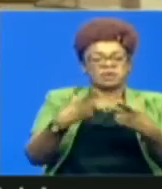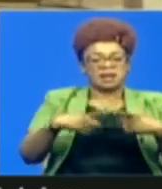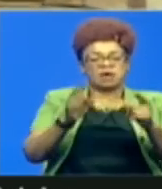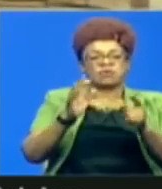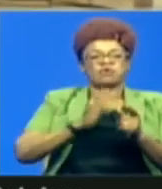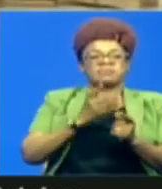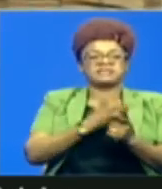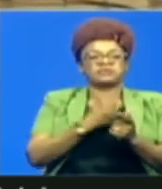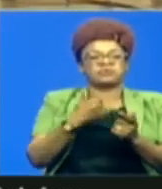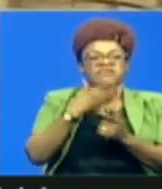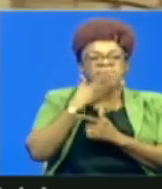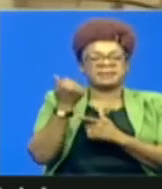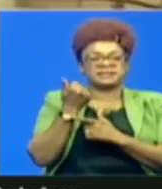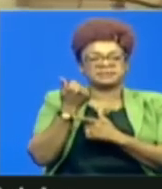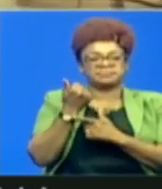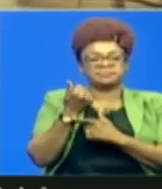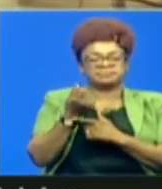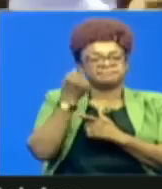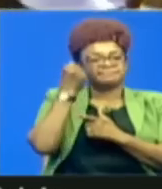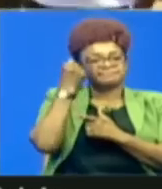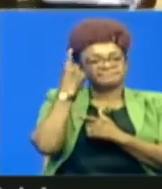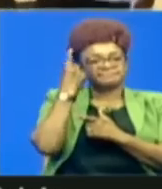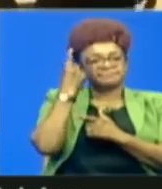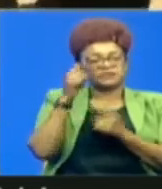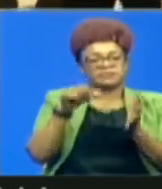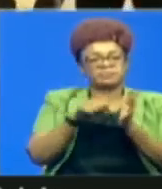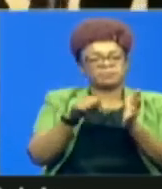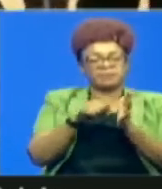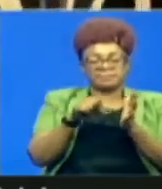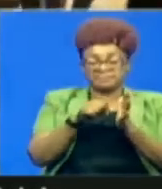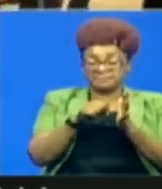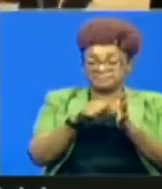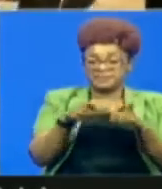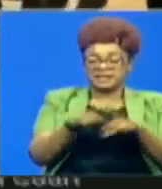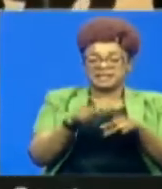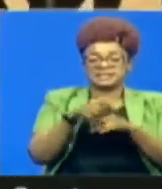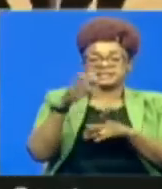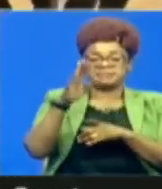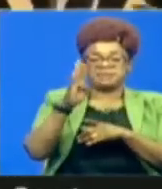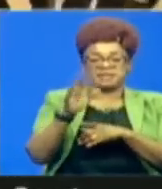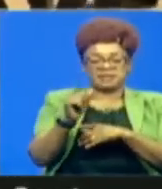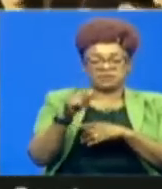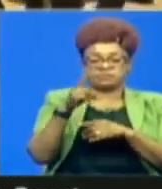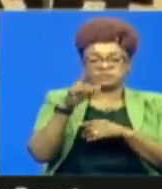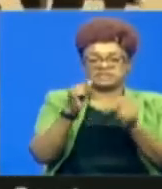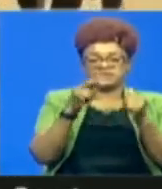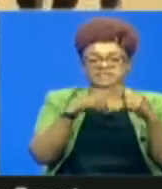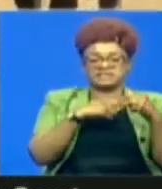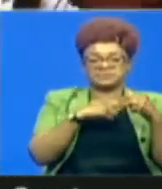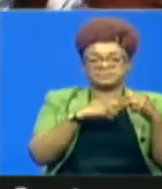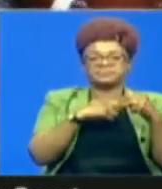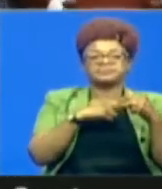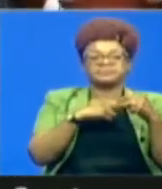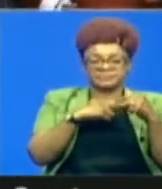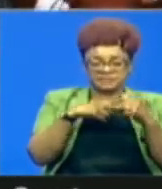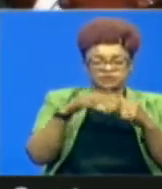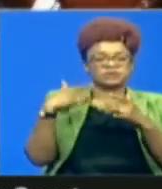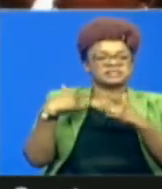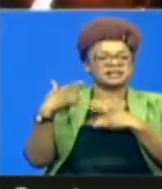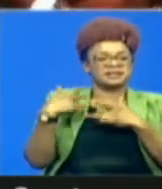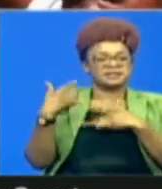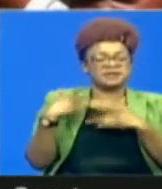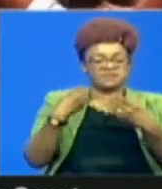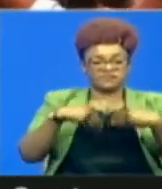a better grasp of the areas of contention as far as the return to work formula of 2017 is concerned. According